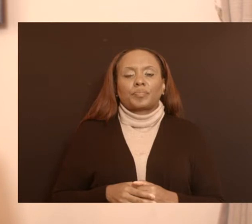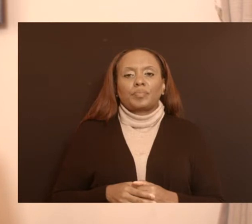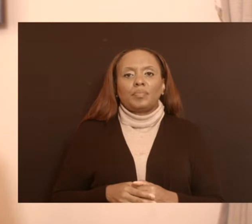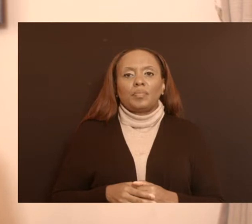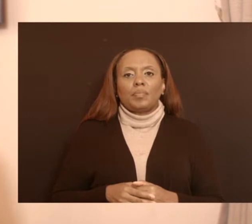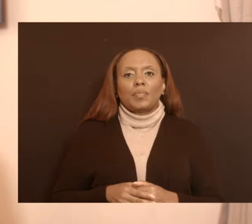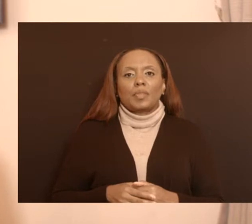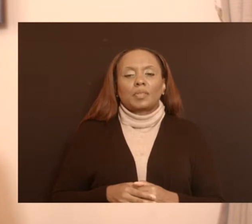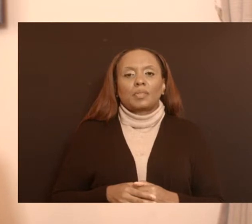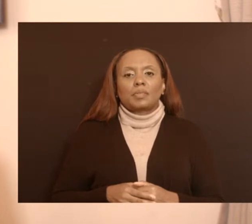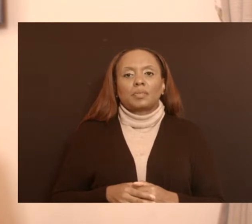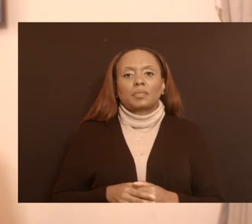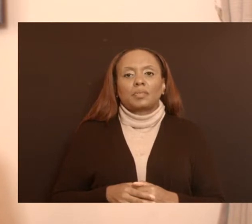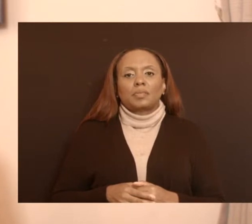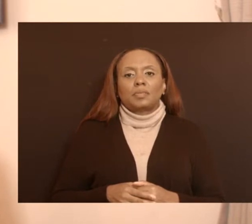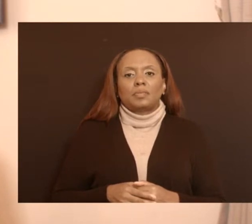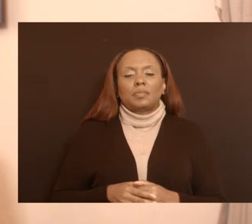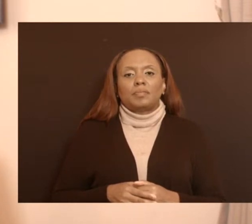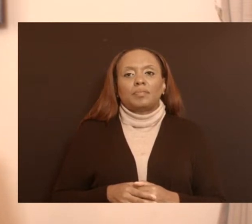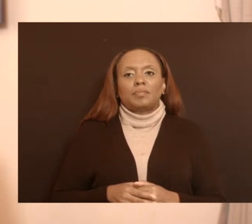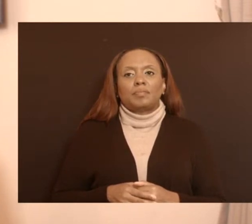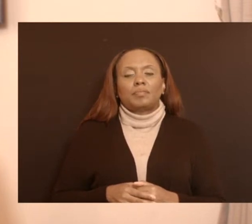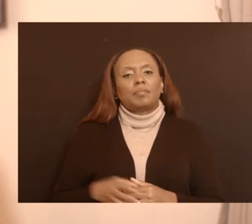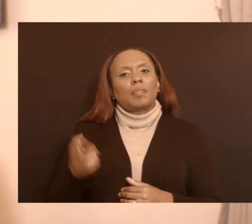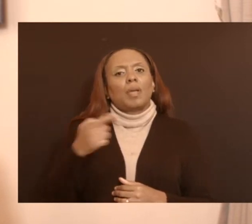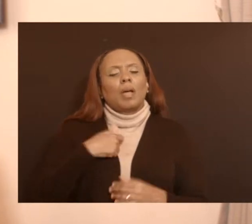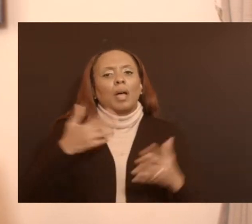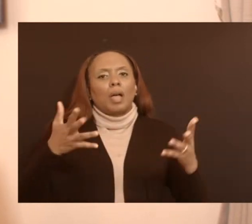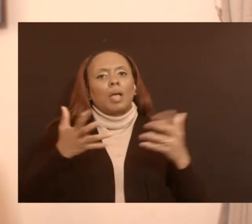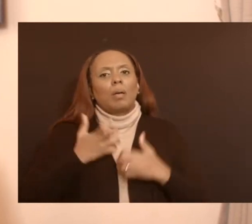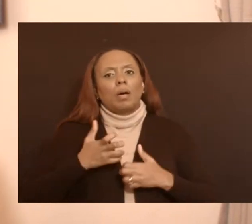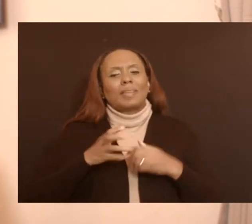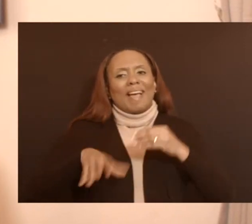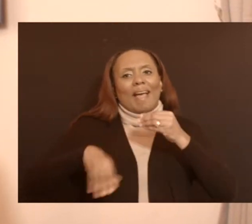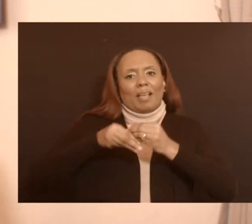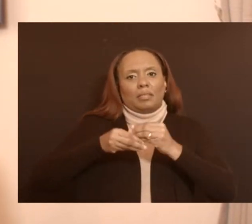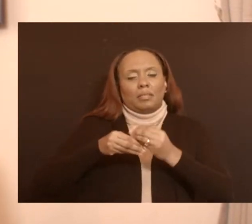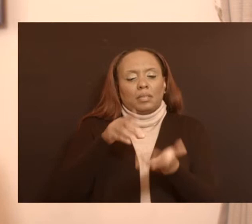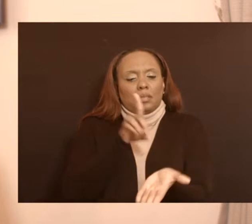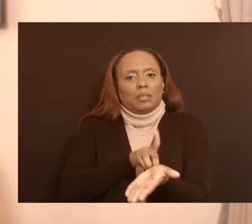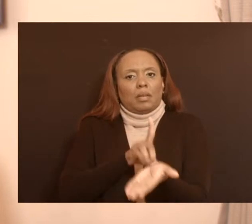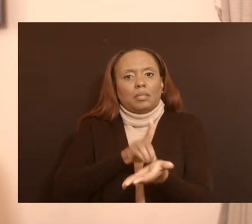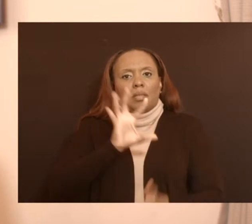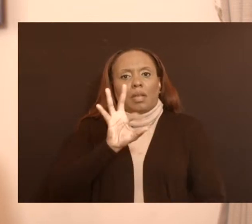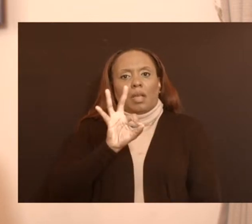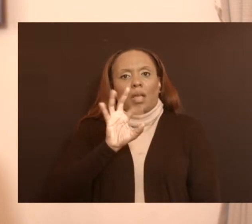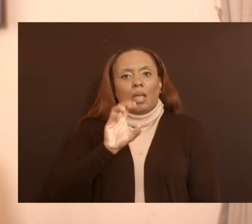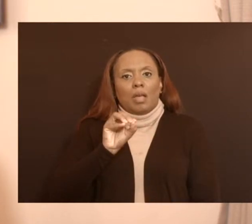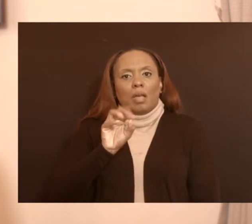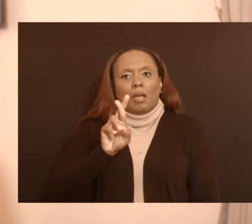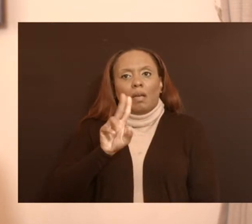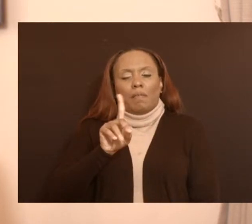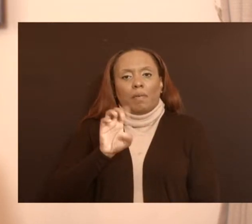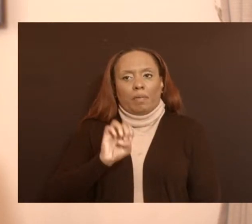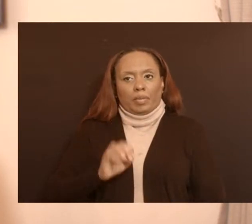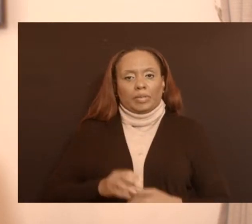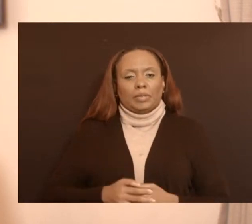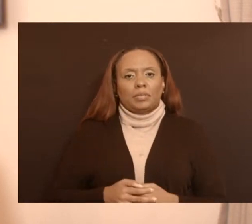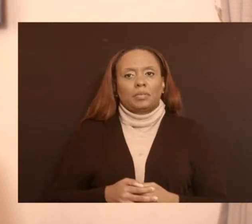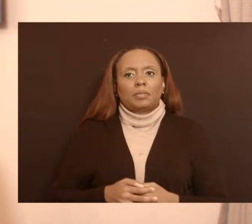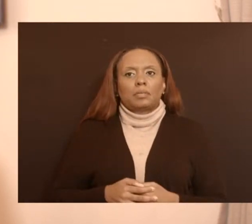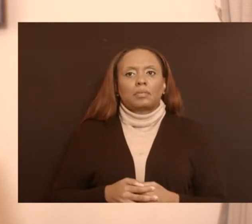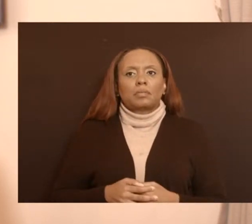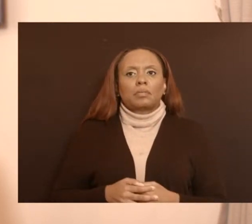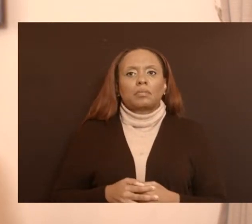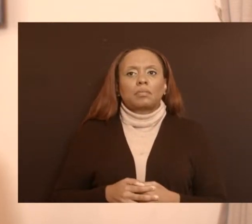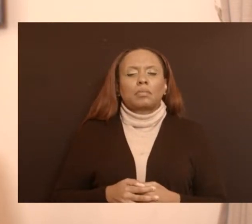springboard off of what Dr. Ford had said, in that over the last few months we have recorded significant success in the